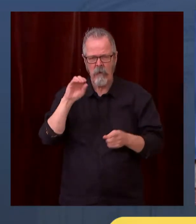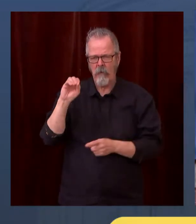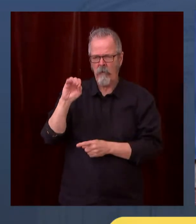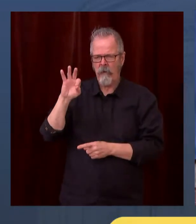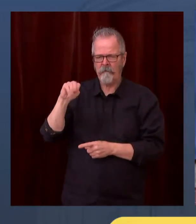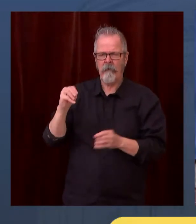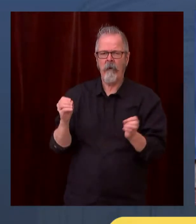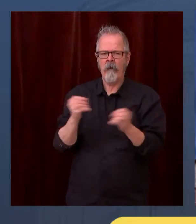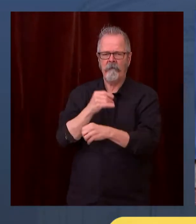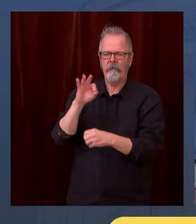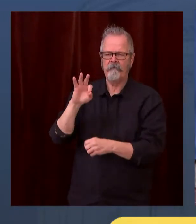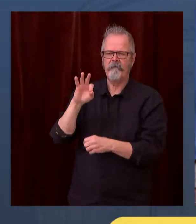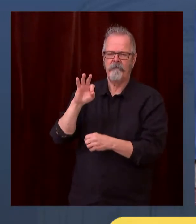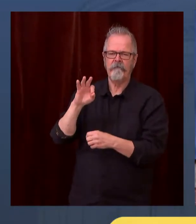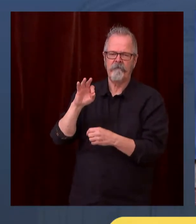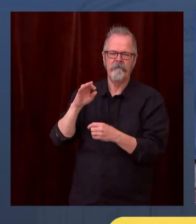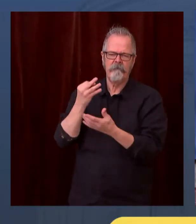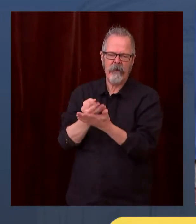ofm.wa.gov,